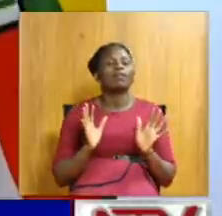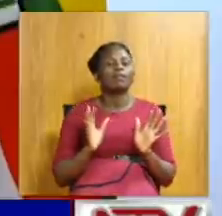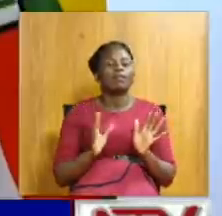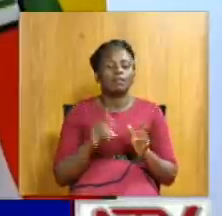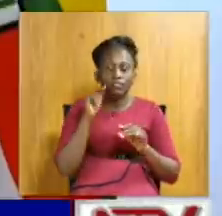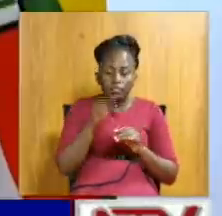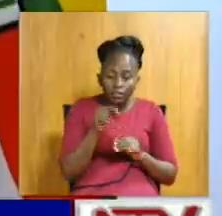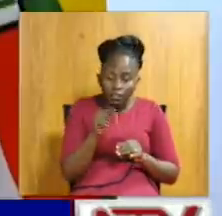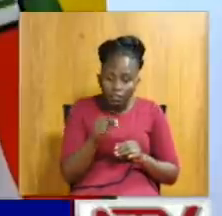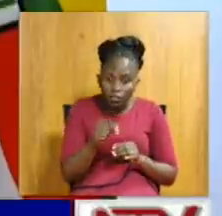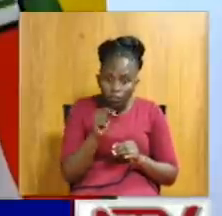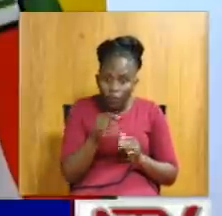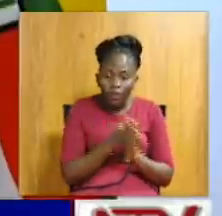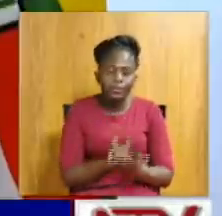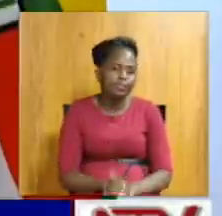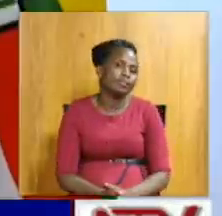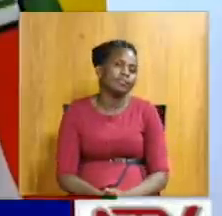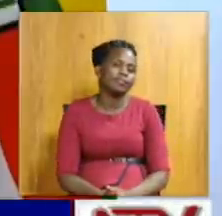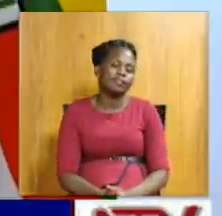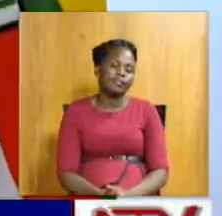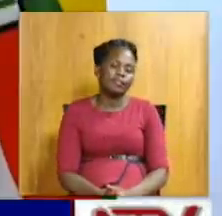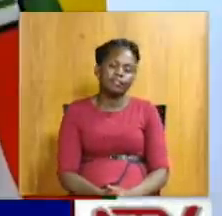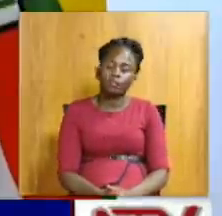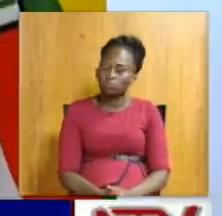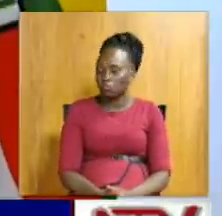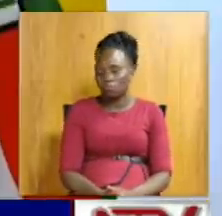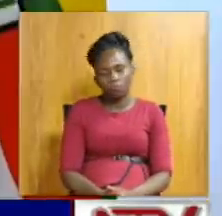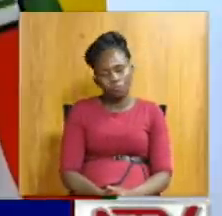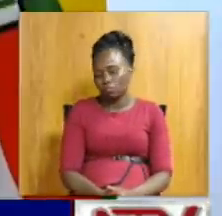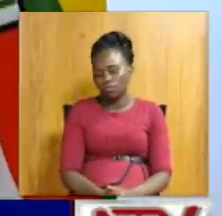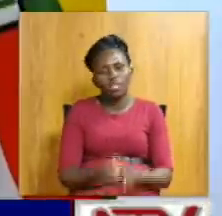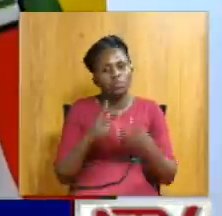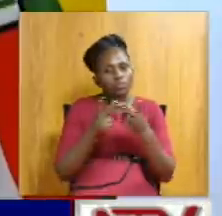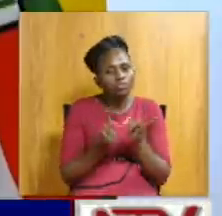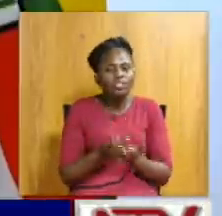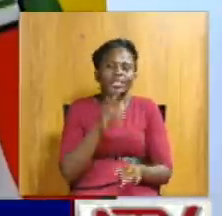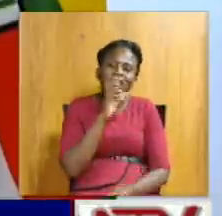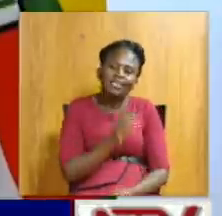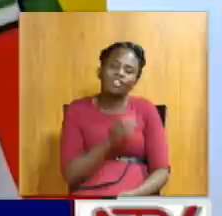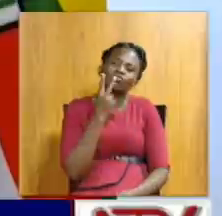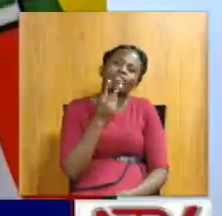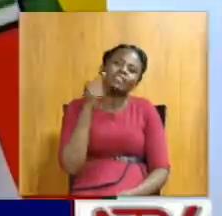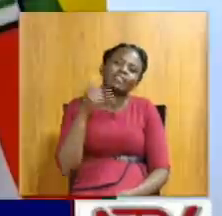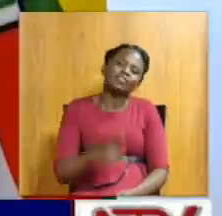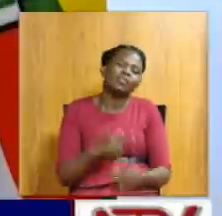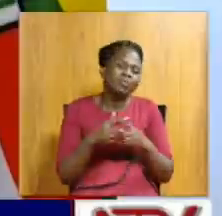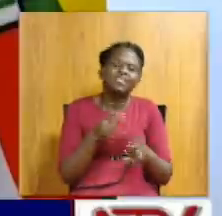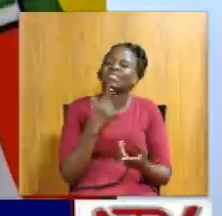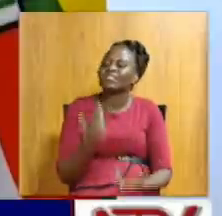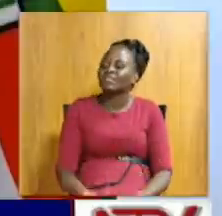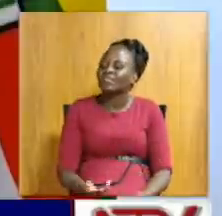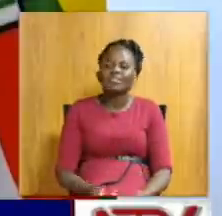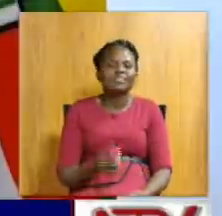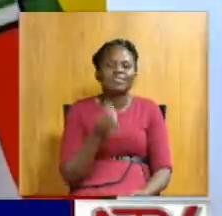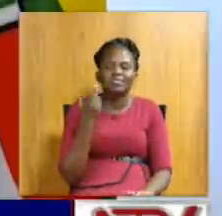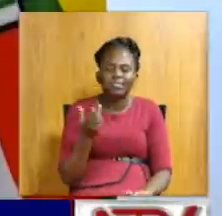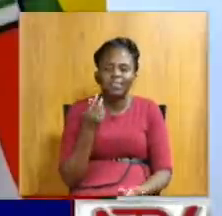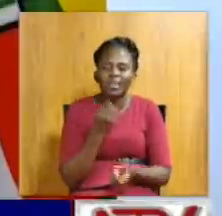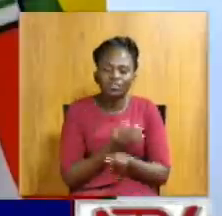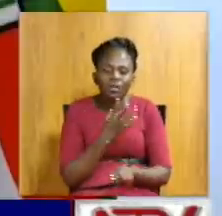This was the the positions were 827, but Kayunga, Kayunga, Kayunga.